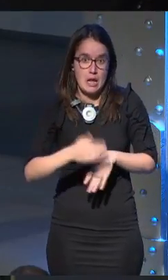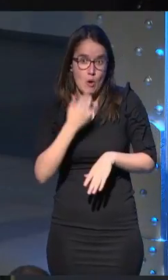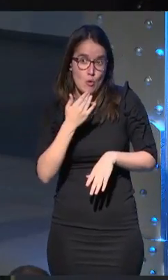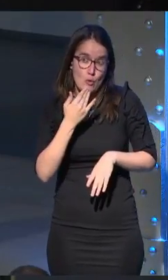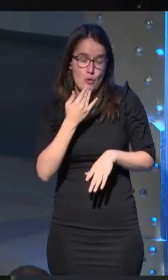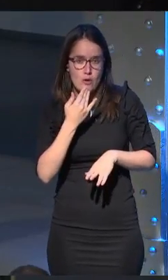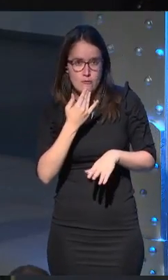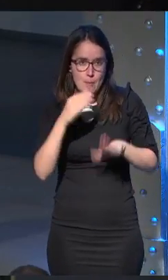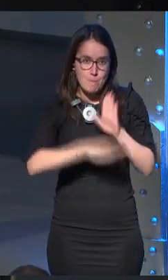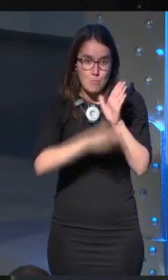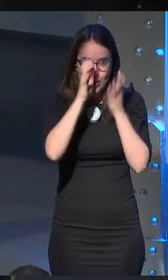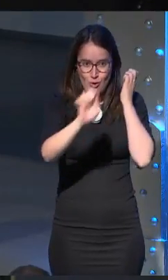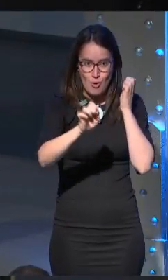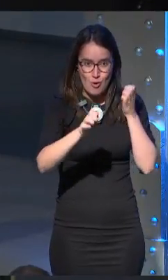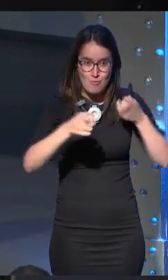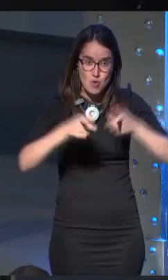Kind of nice.